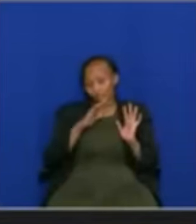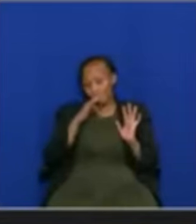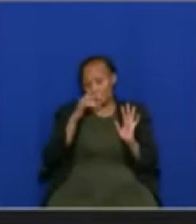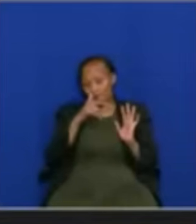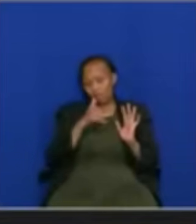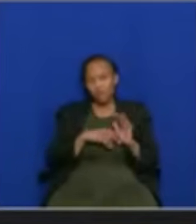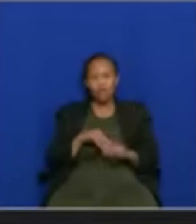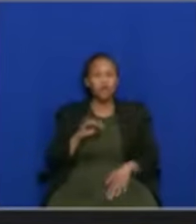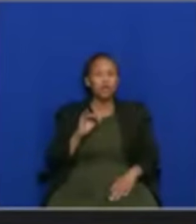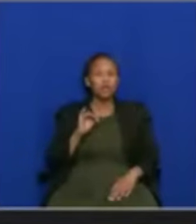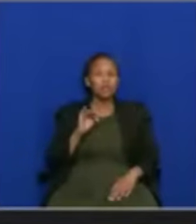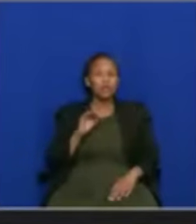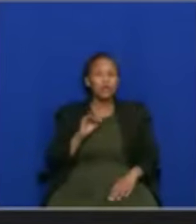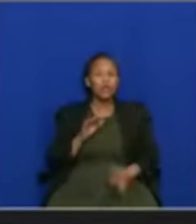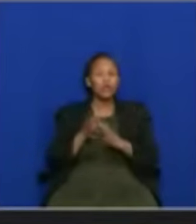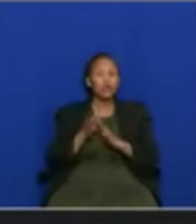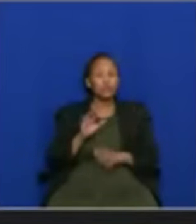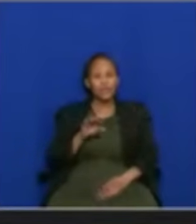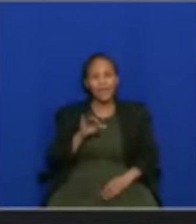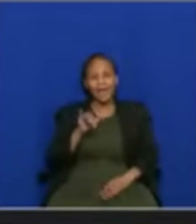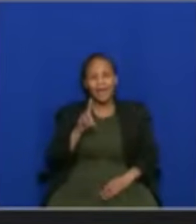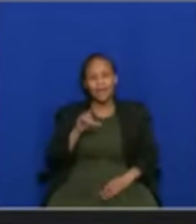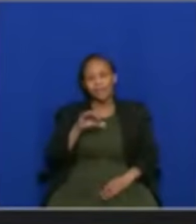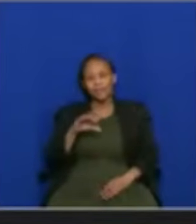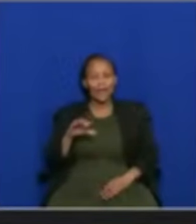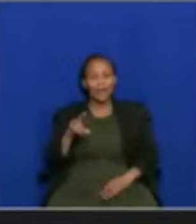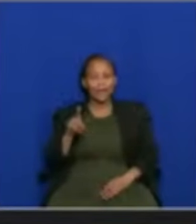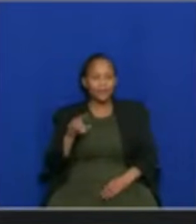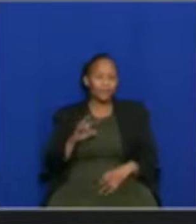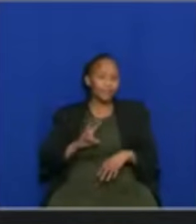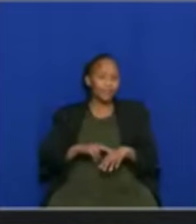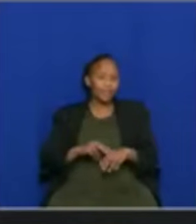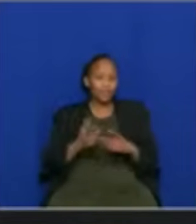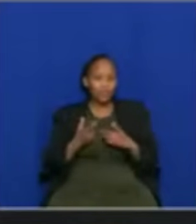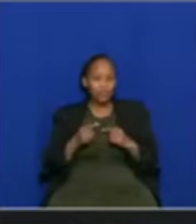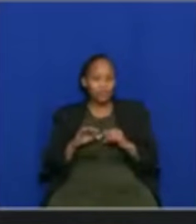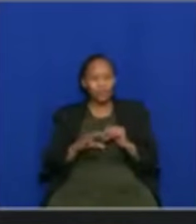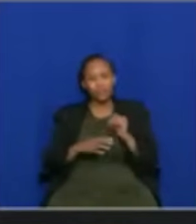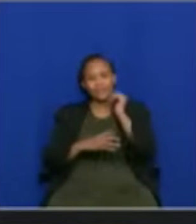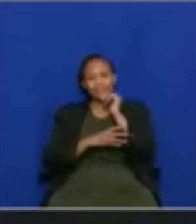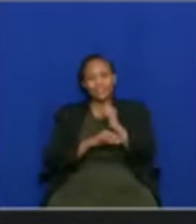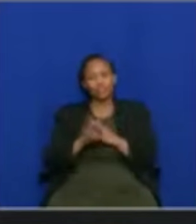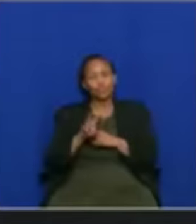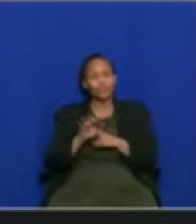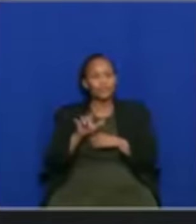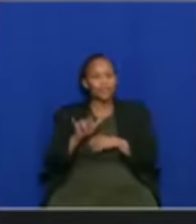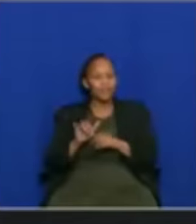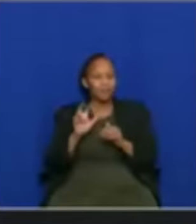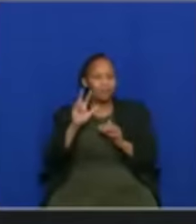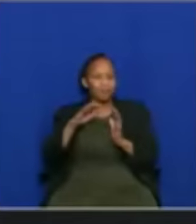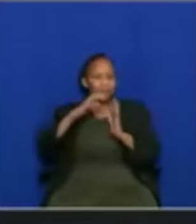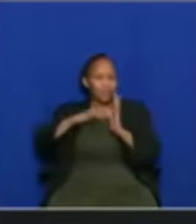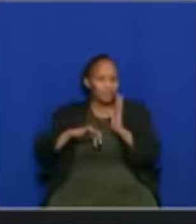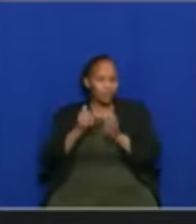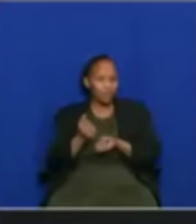be provided with Section 27 affidavit or Section 28 sub